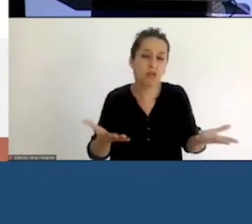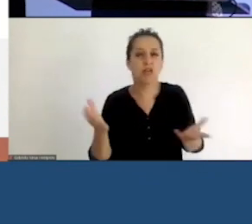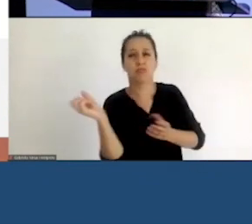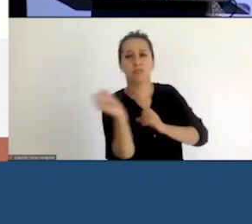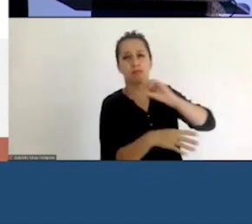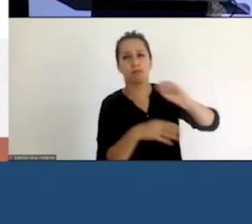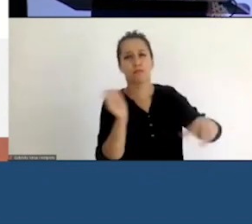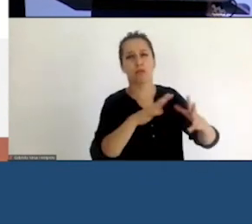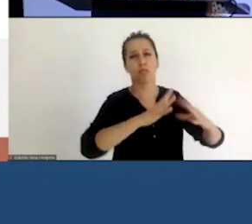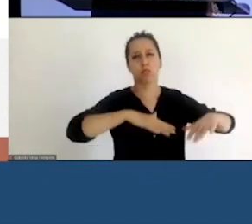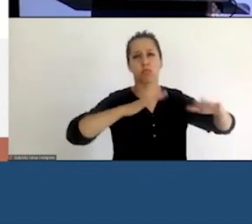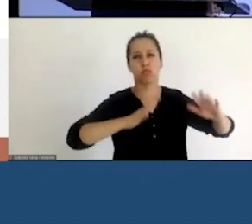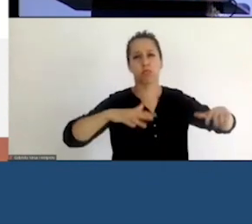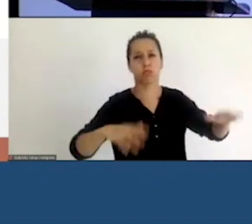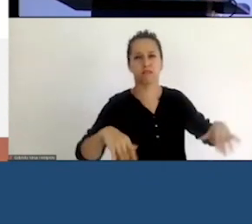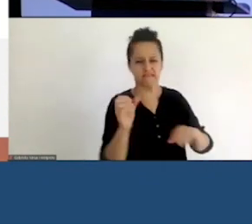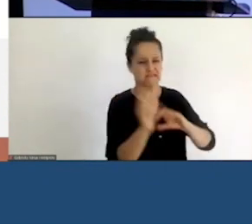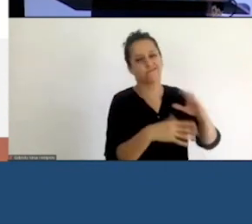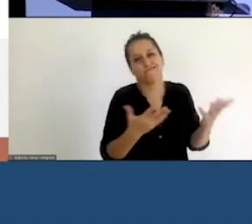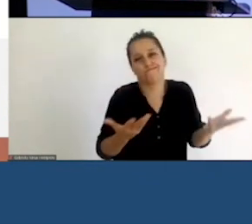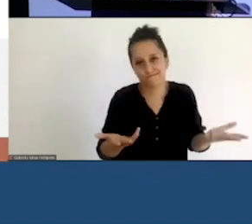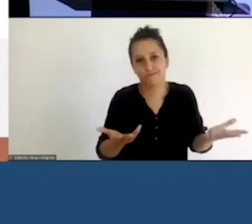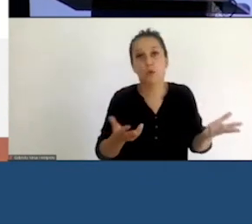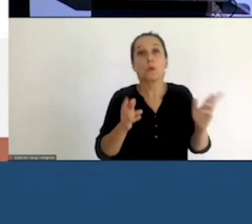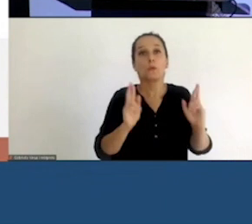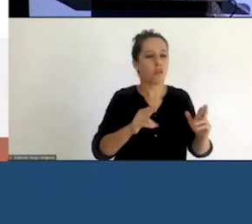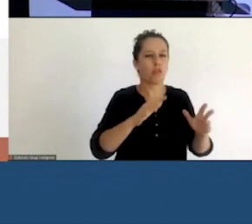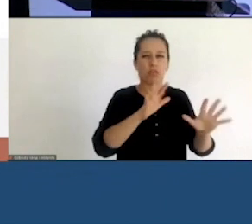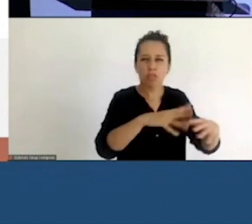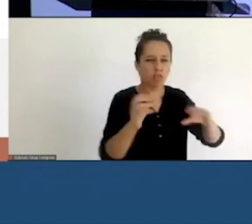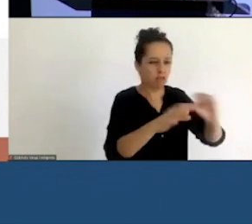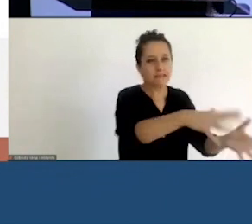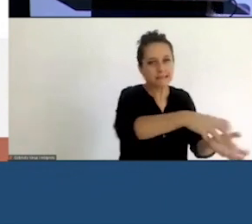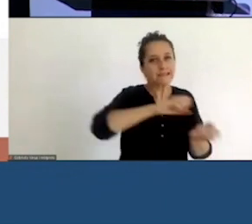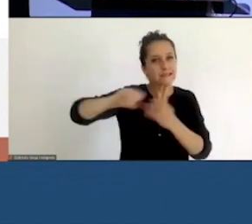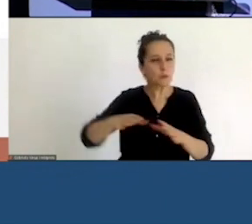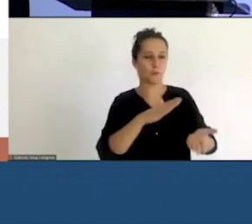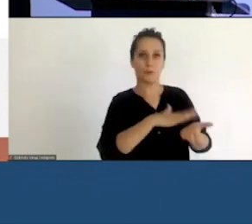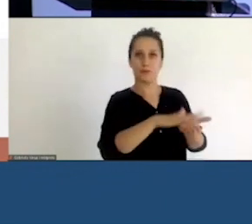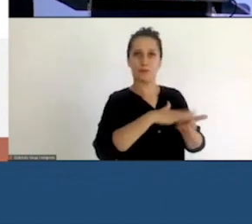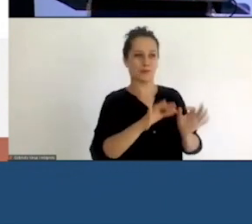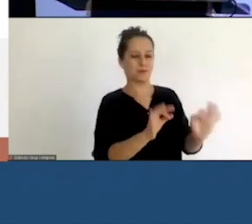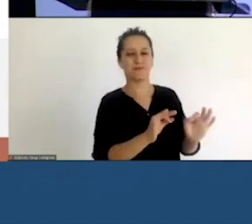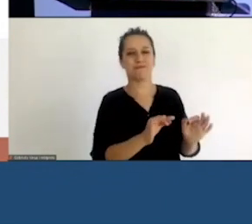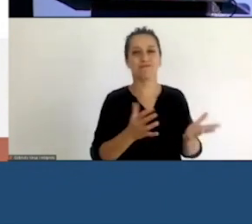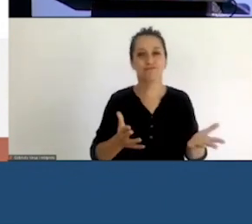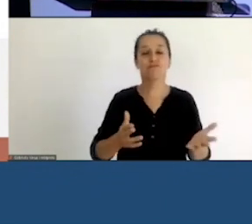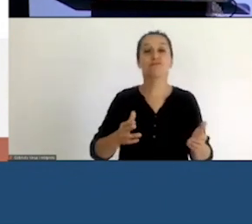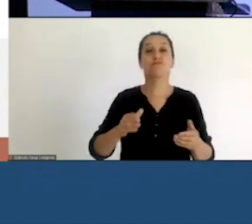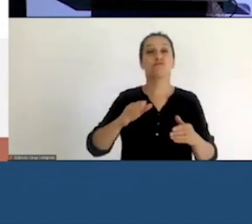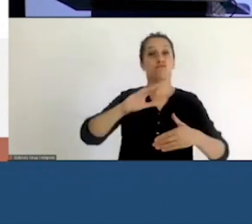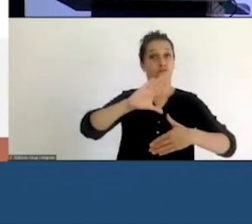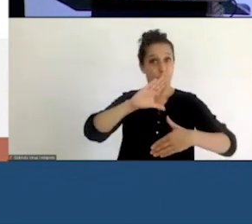with plastics, unfortunately, but we have to free these regions from plastic. But we have the Mesoamerican